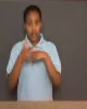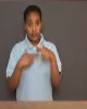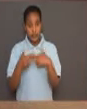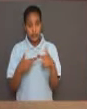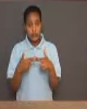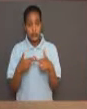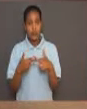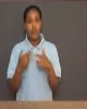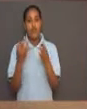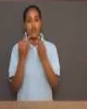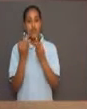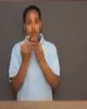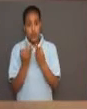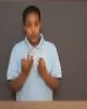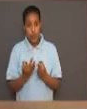reaction forms